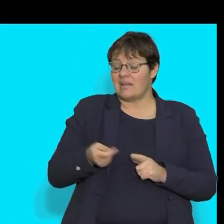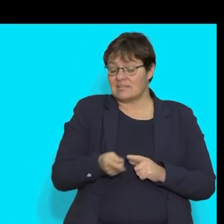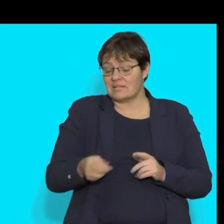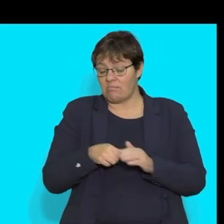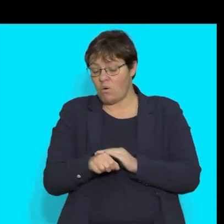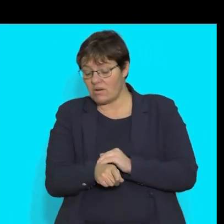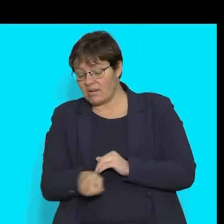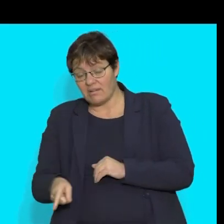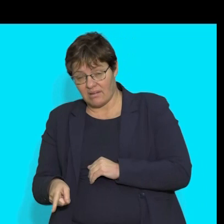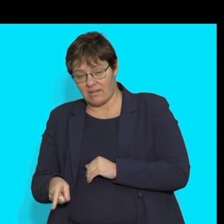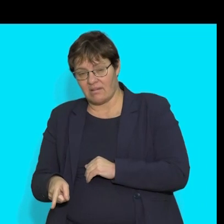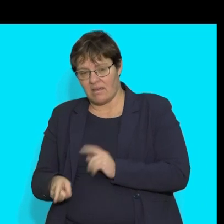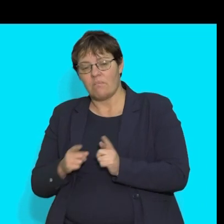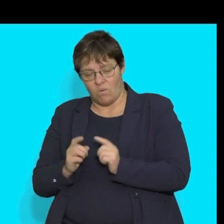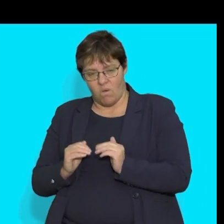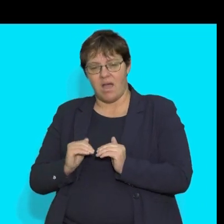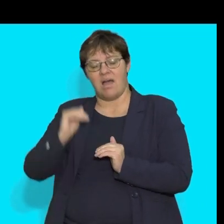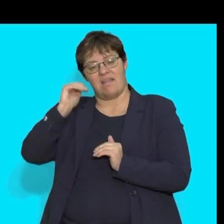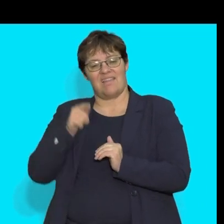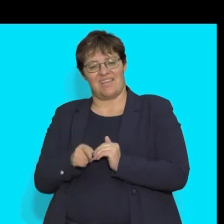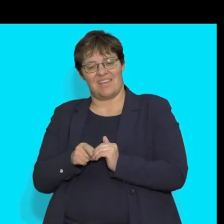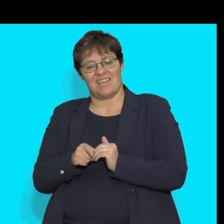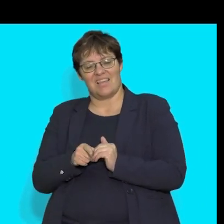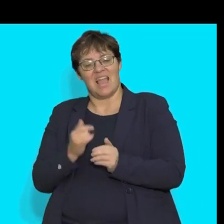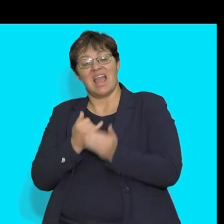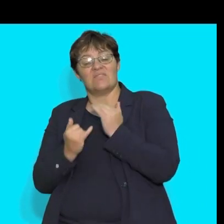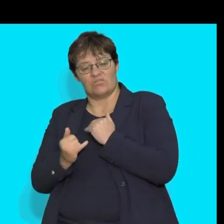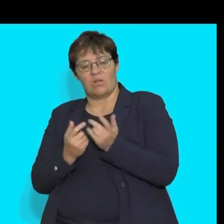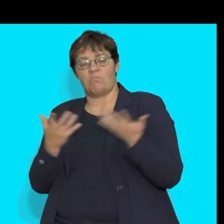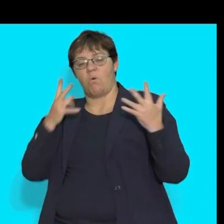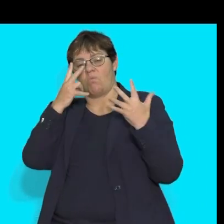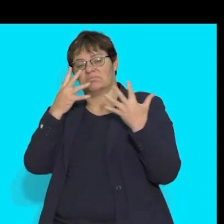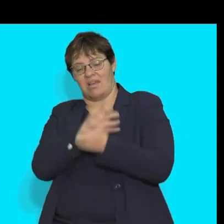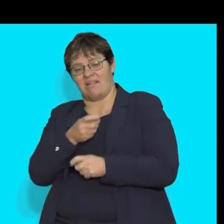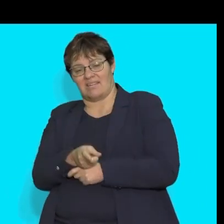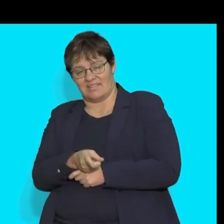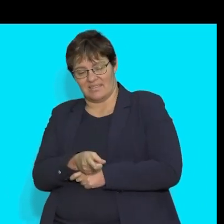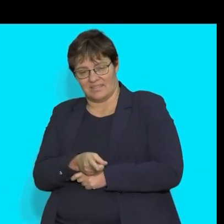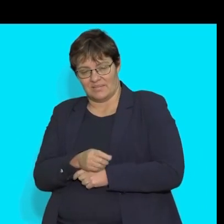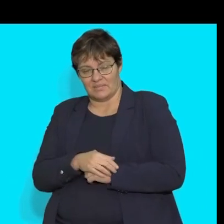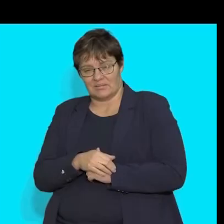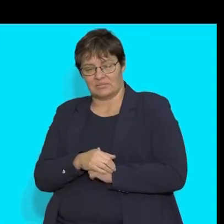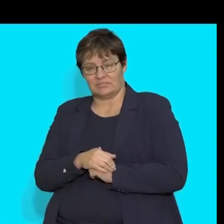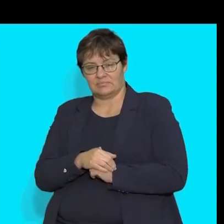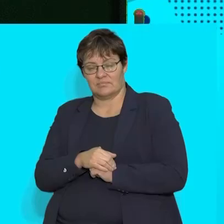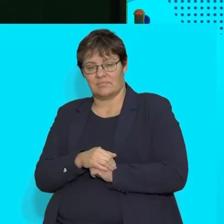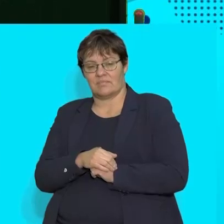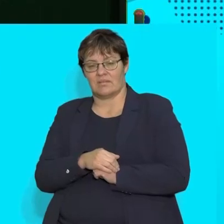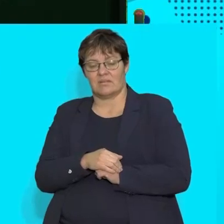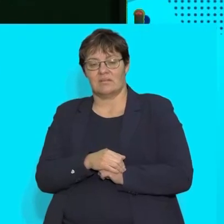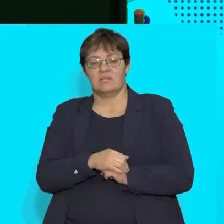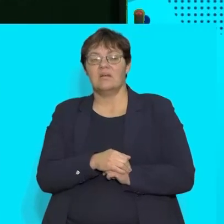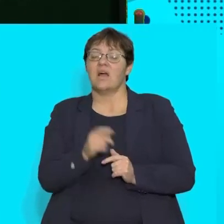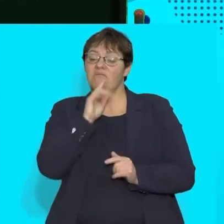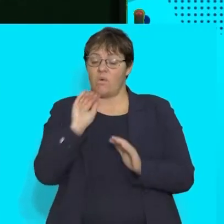therefore have a higher proportion of individuals with that favorable characteristic. And as I mentioned, when we